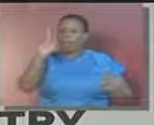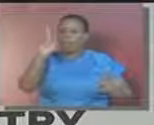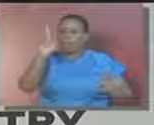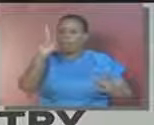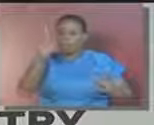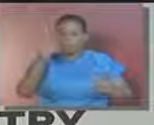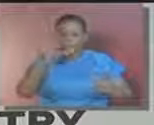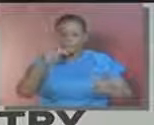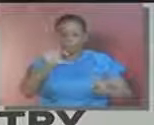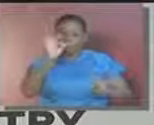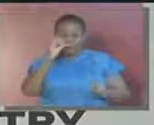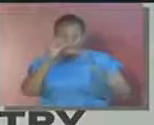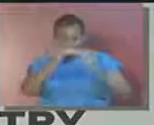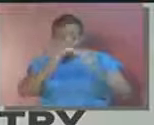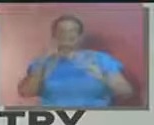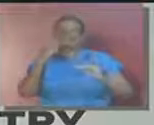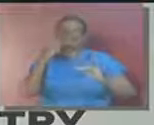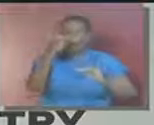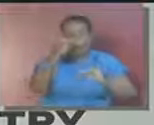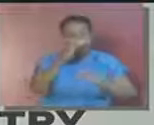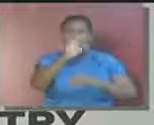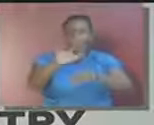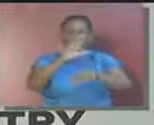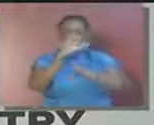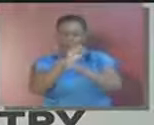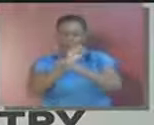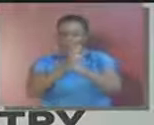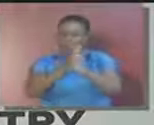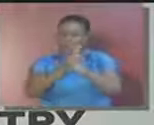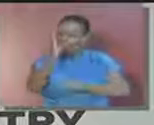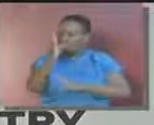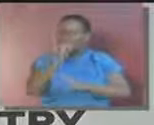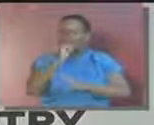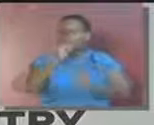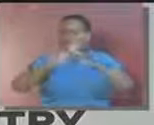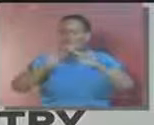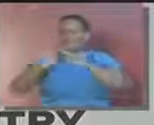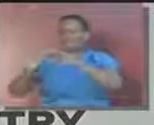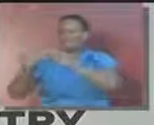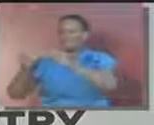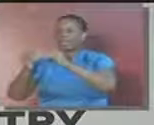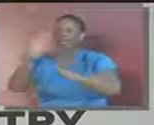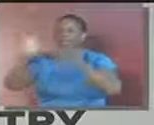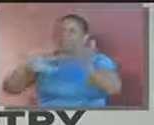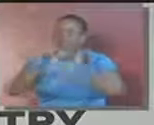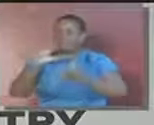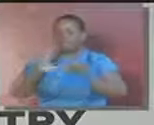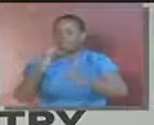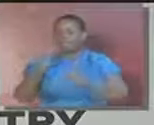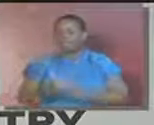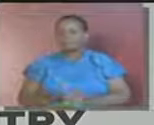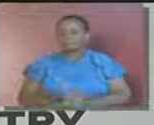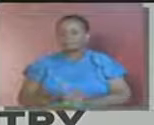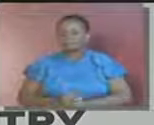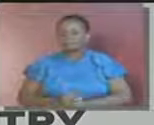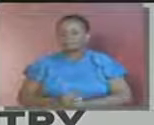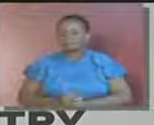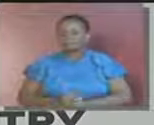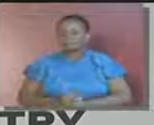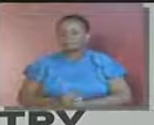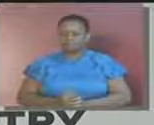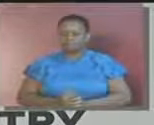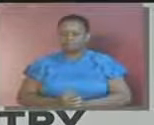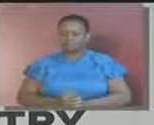called. So don't make multiple WhatsApp appointments for one person. We are also asking persons, because